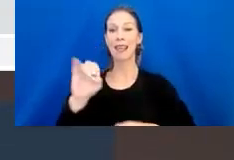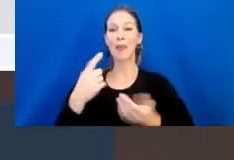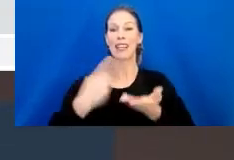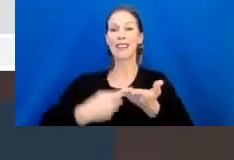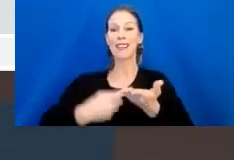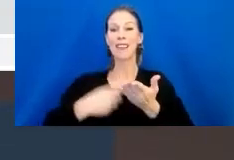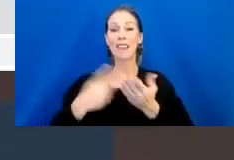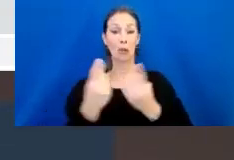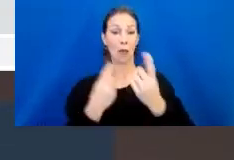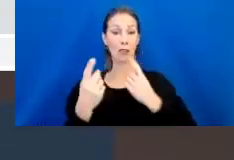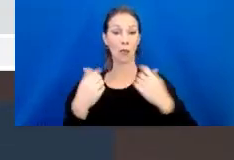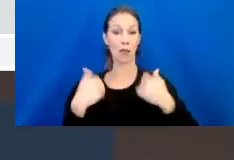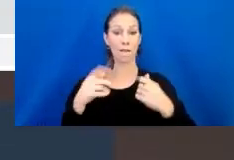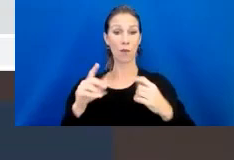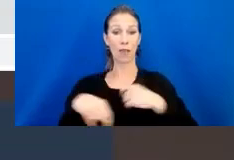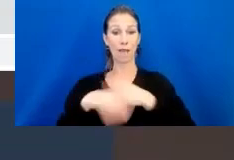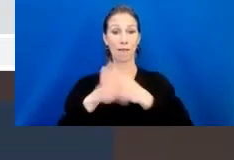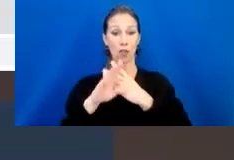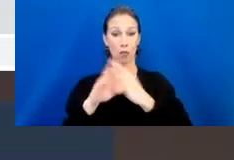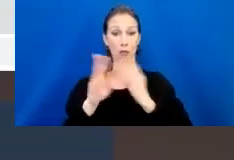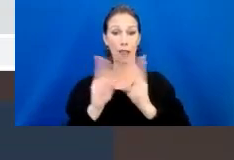of a live session.